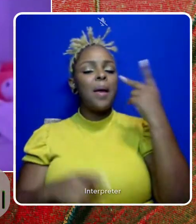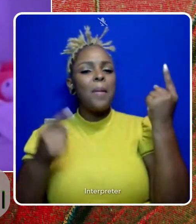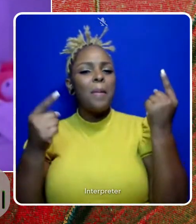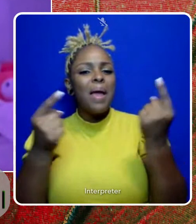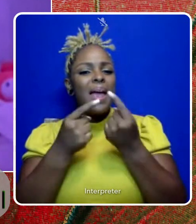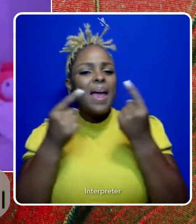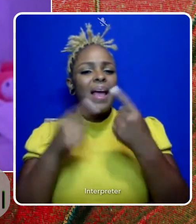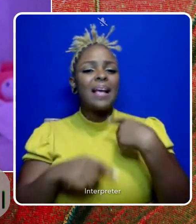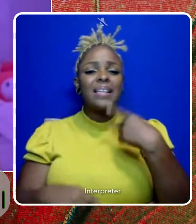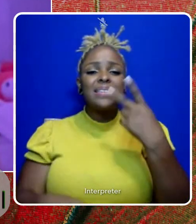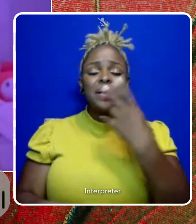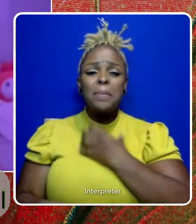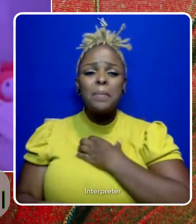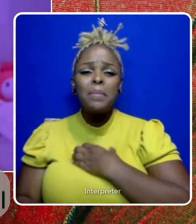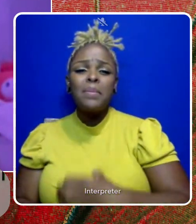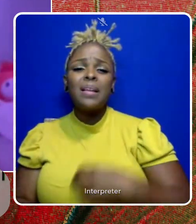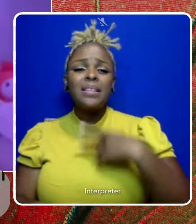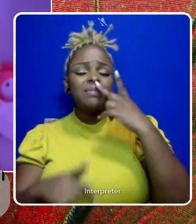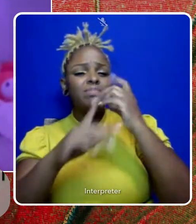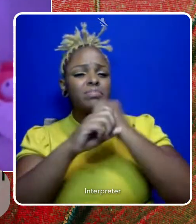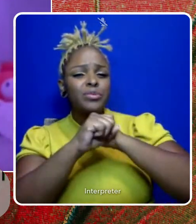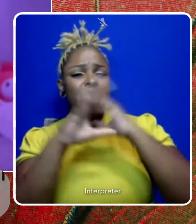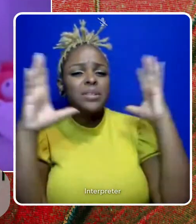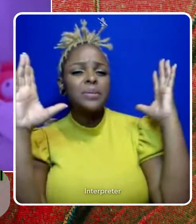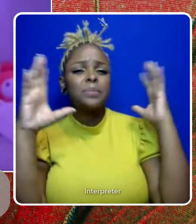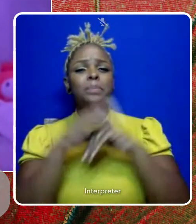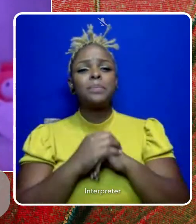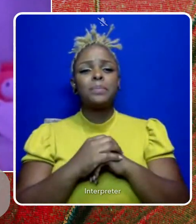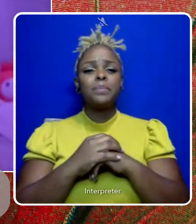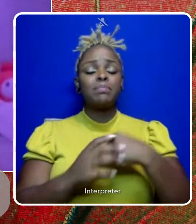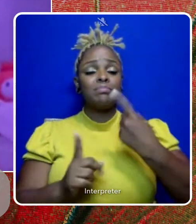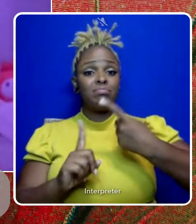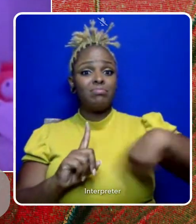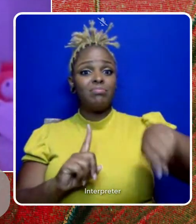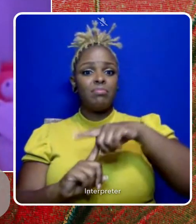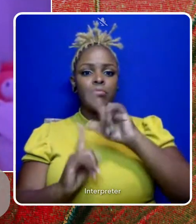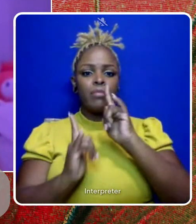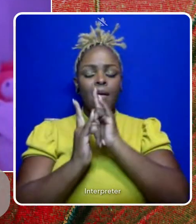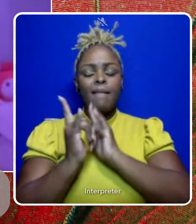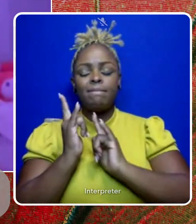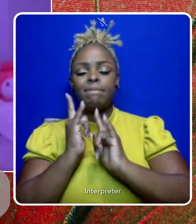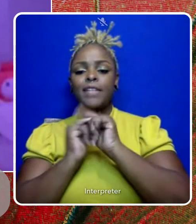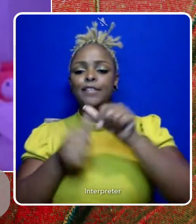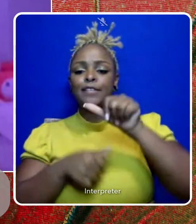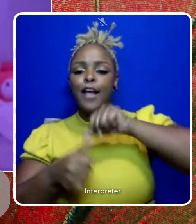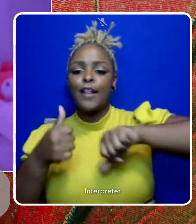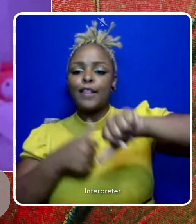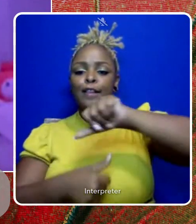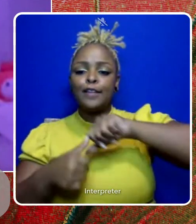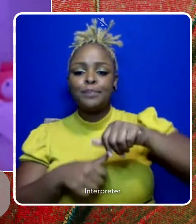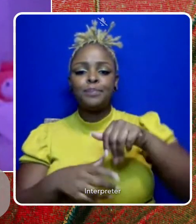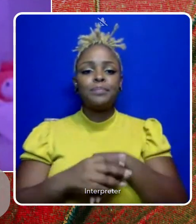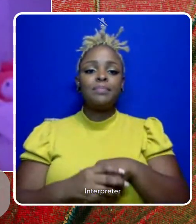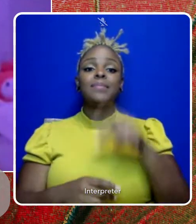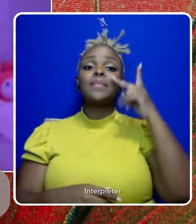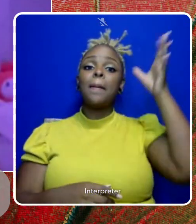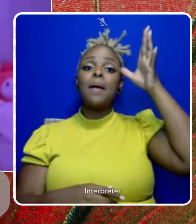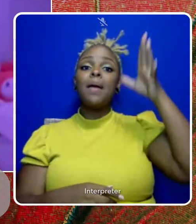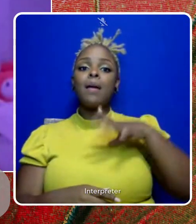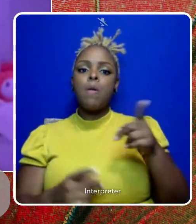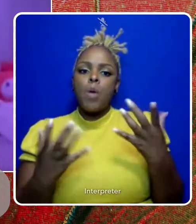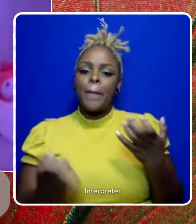particular, one following the other. He just wanted a better life. She just wanted a better life. They just wanted